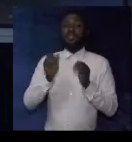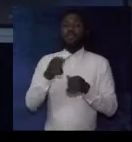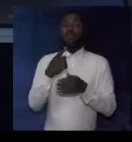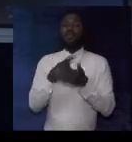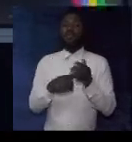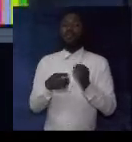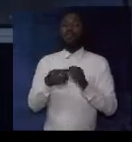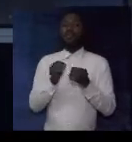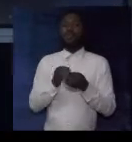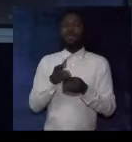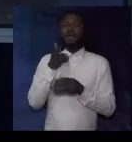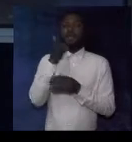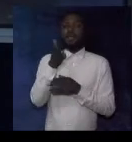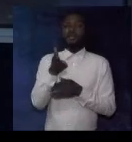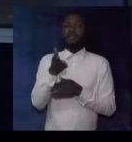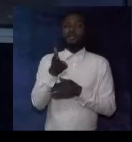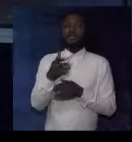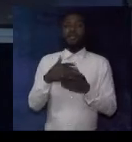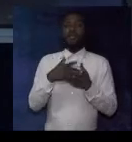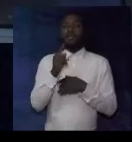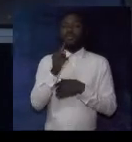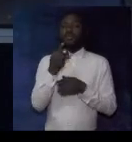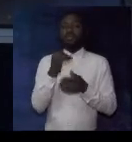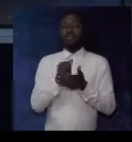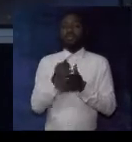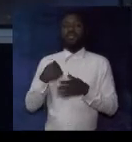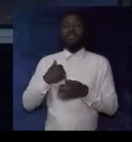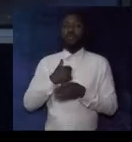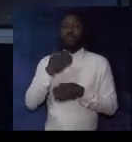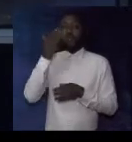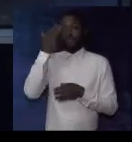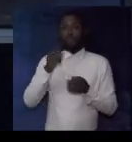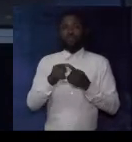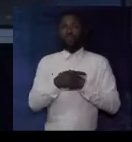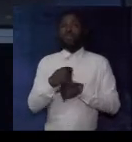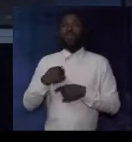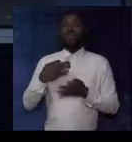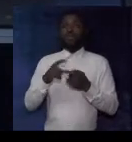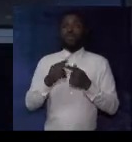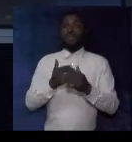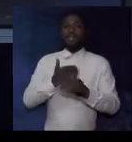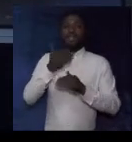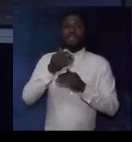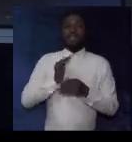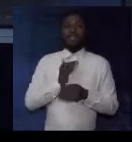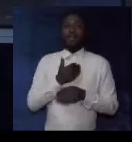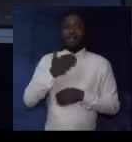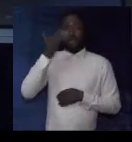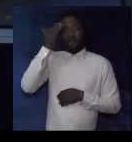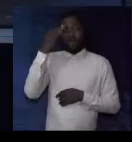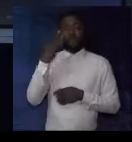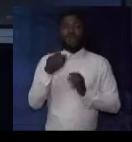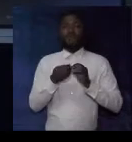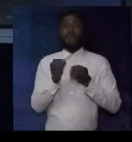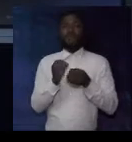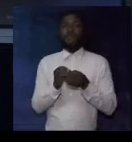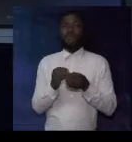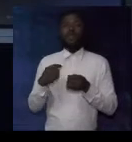zillion. So what numbers exist after the ones that we know? Let's see. Today we will extend our knowledge